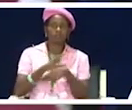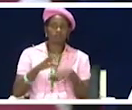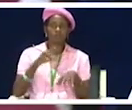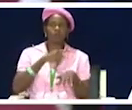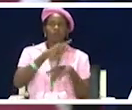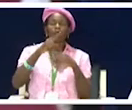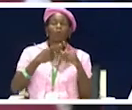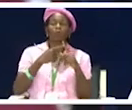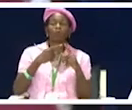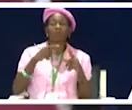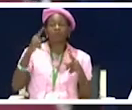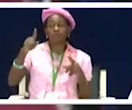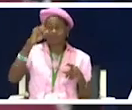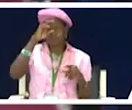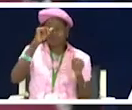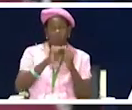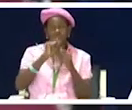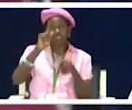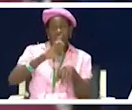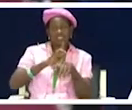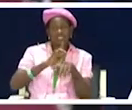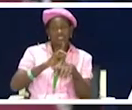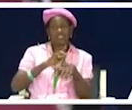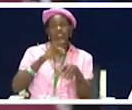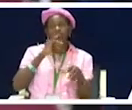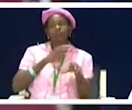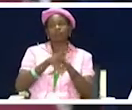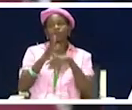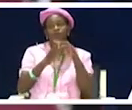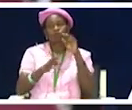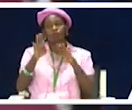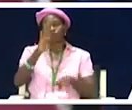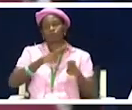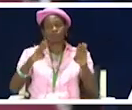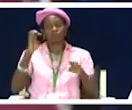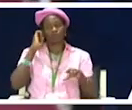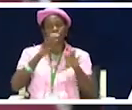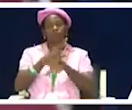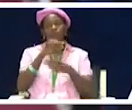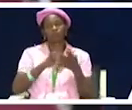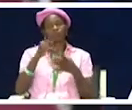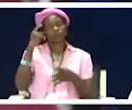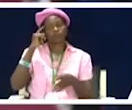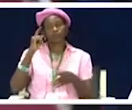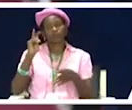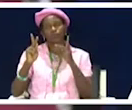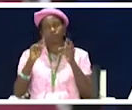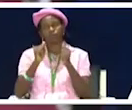one who has two legs. When I ask the people to come, we will feed you.